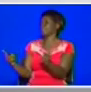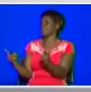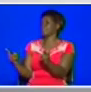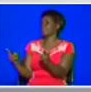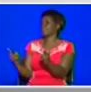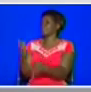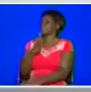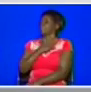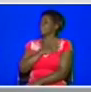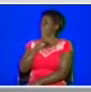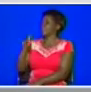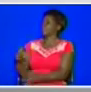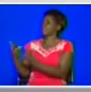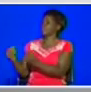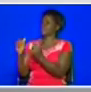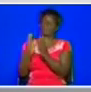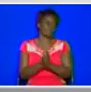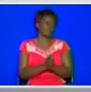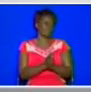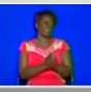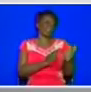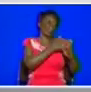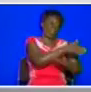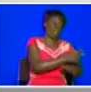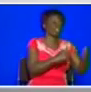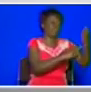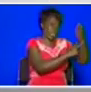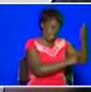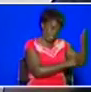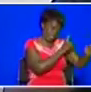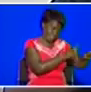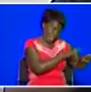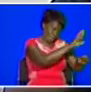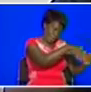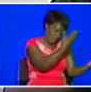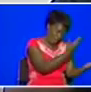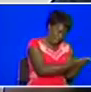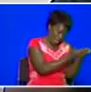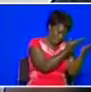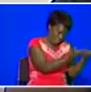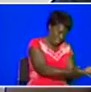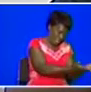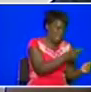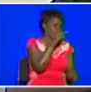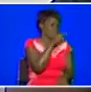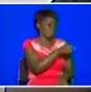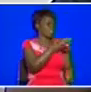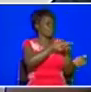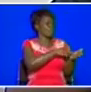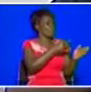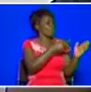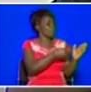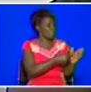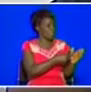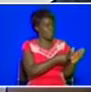that NASA would have to deal with. We'll cross that bridge when we come to it. I want to point out that this project has